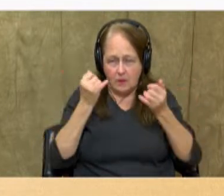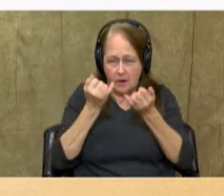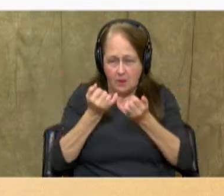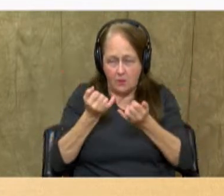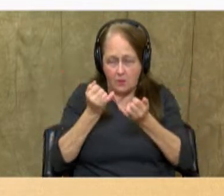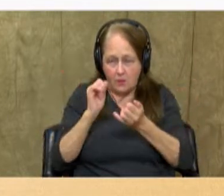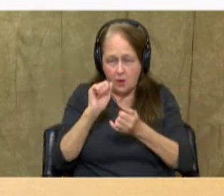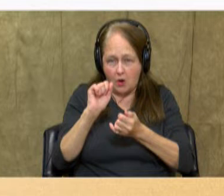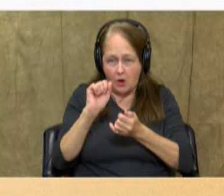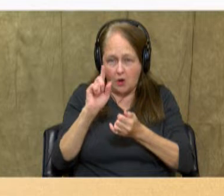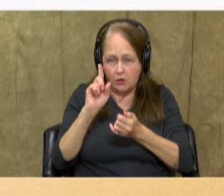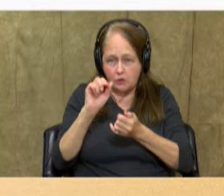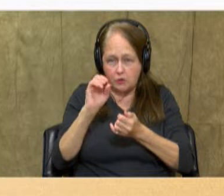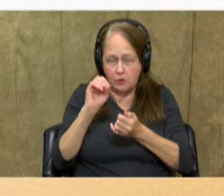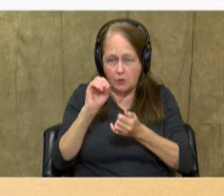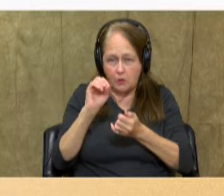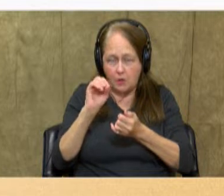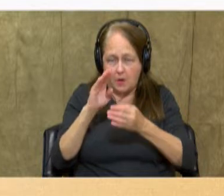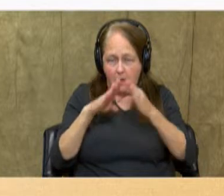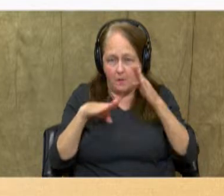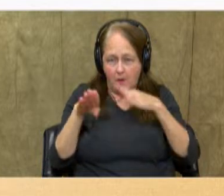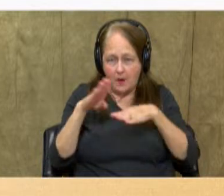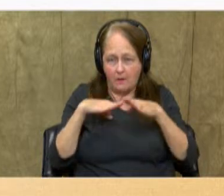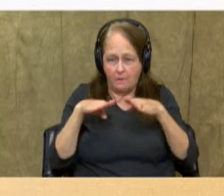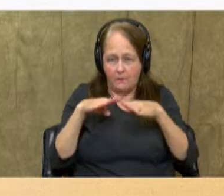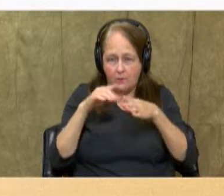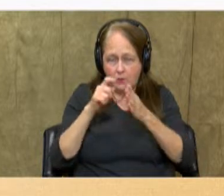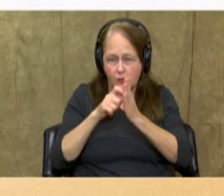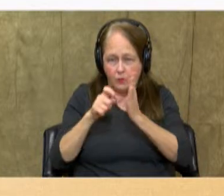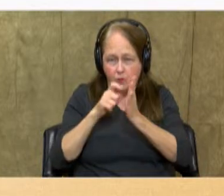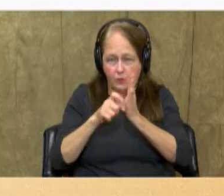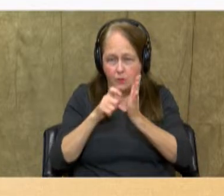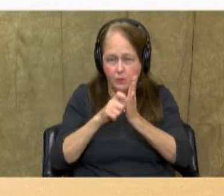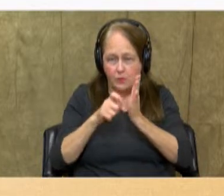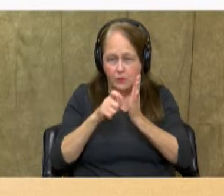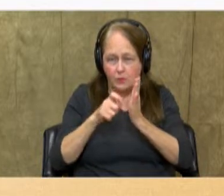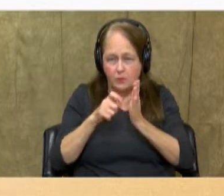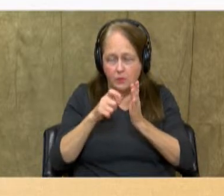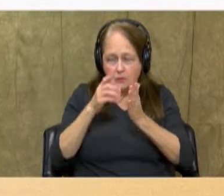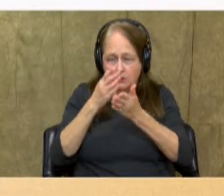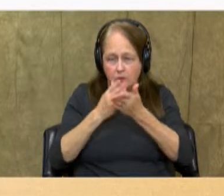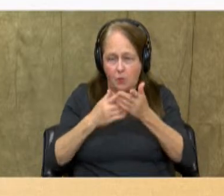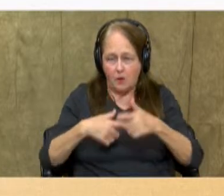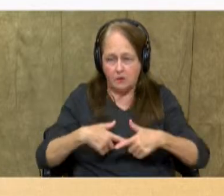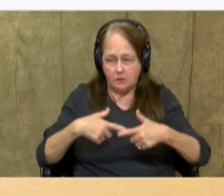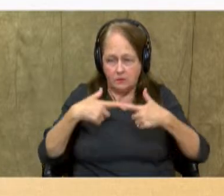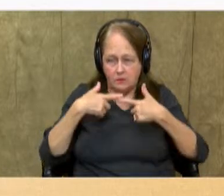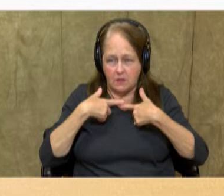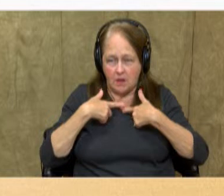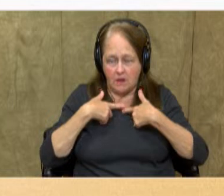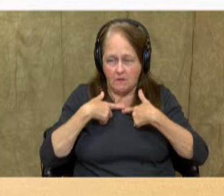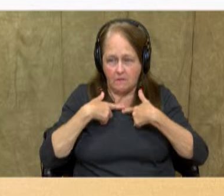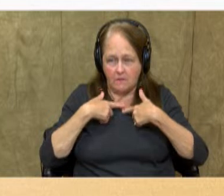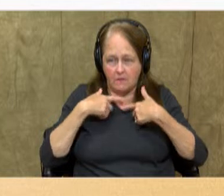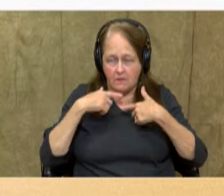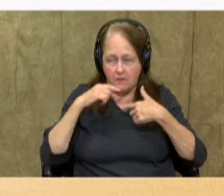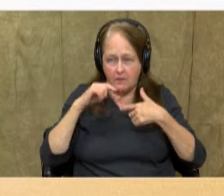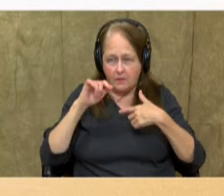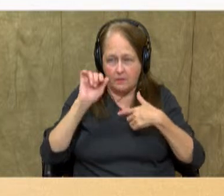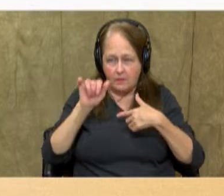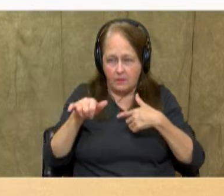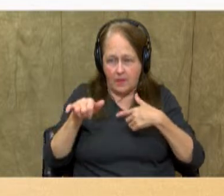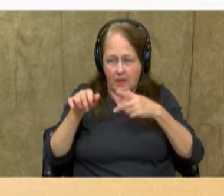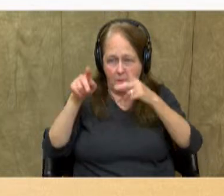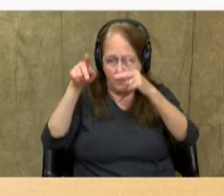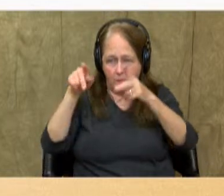Now, we're also going to focus deeply on an autobiography as well as a biography today. We're going to compare and contrast those two